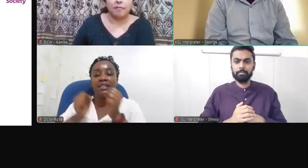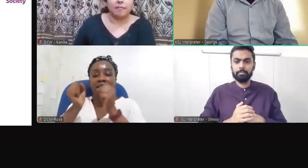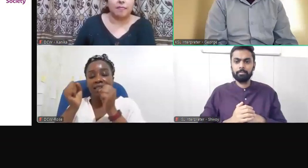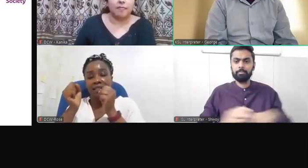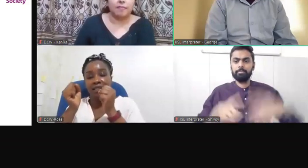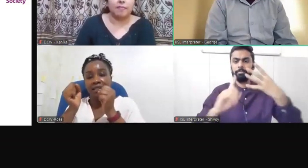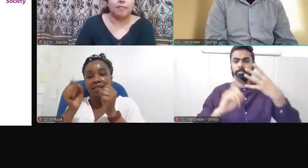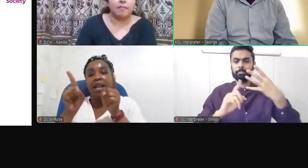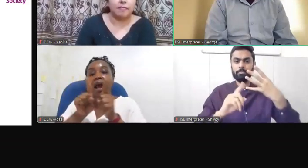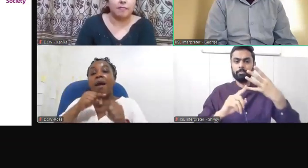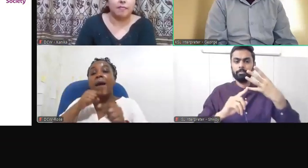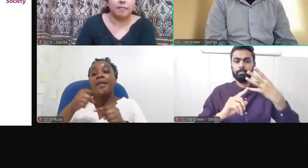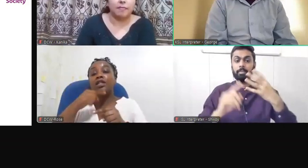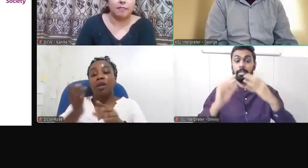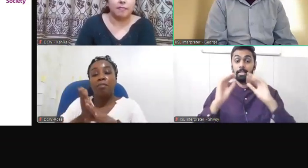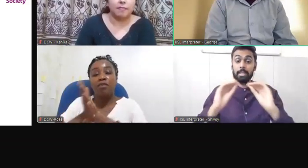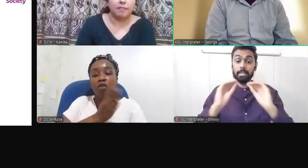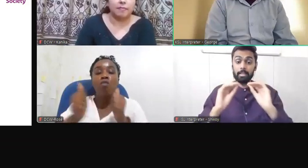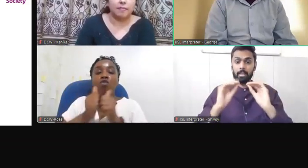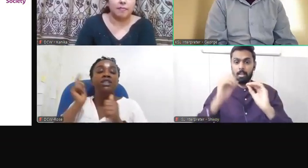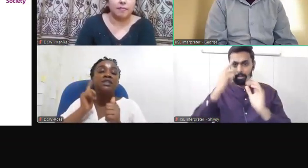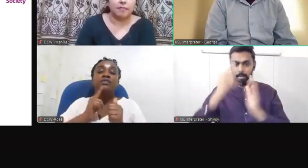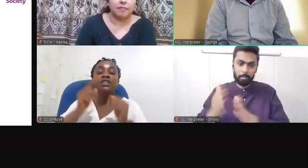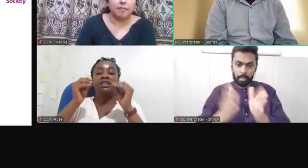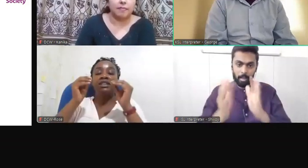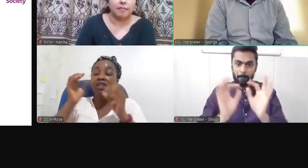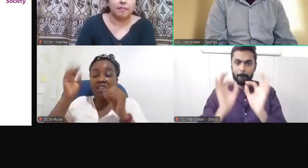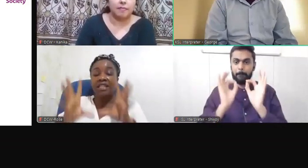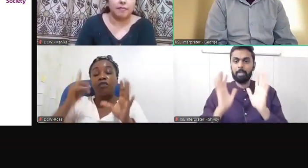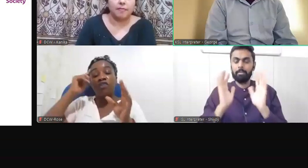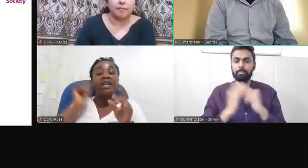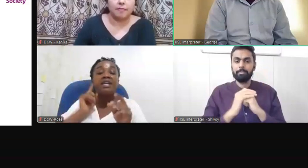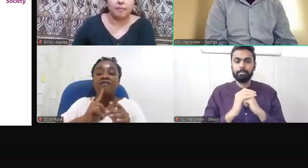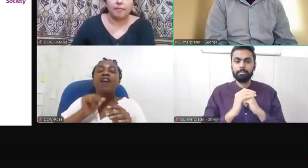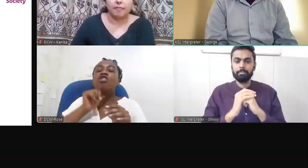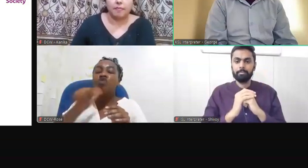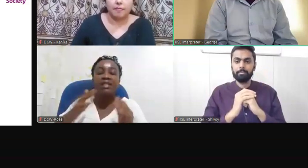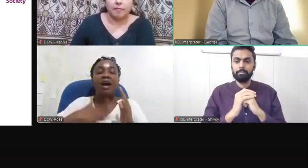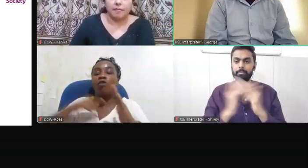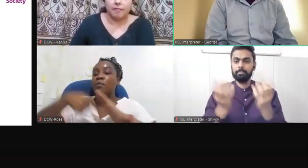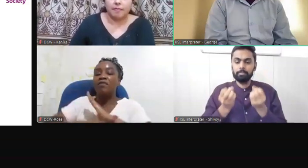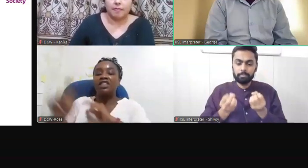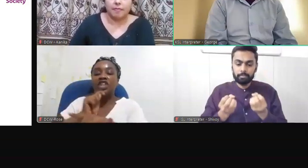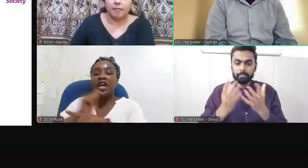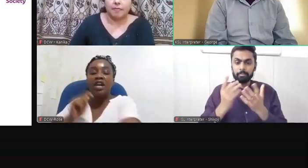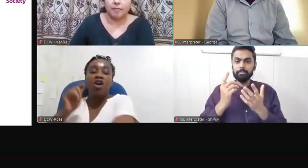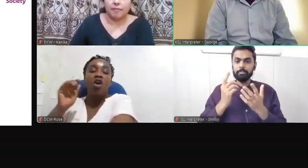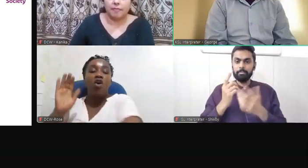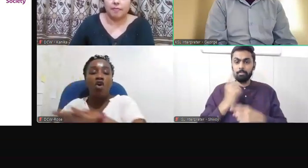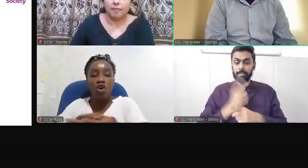teaching in the appropriate methods and strategies. As we mentioned before, most of the deaf teachers or teachers for the